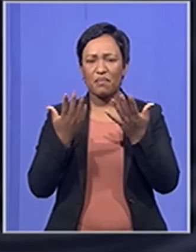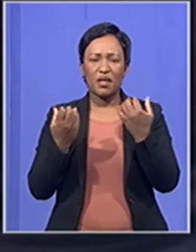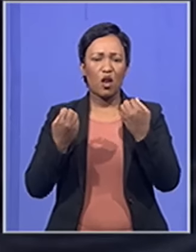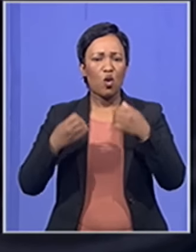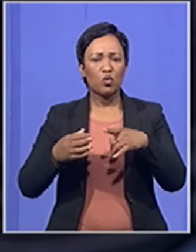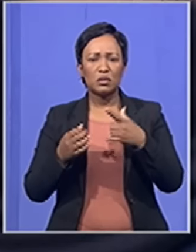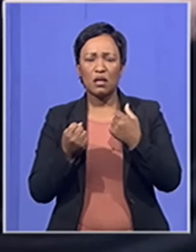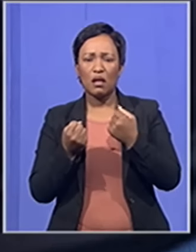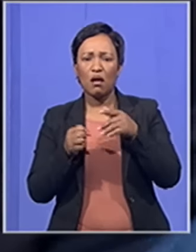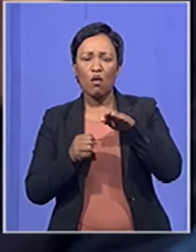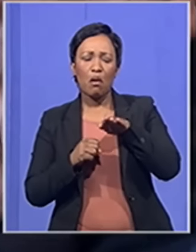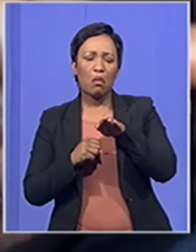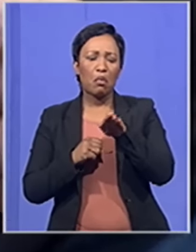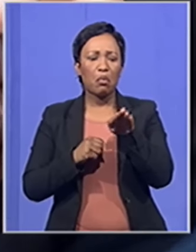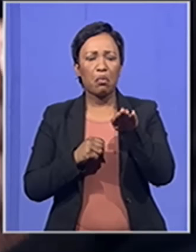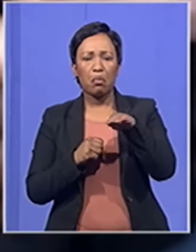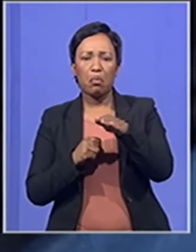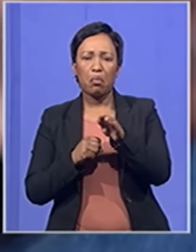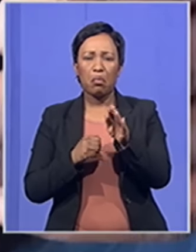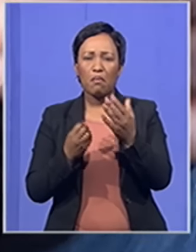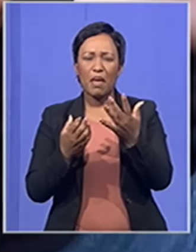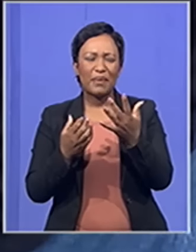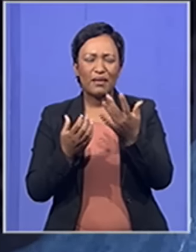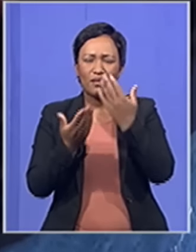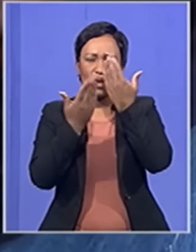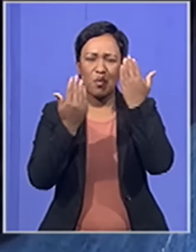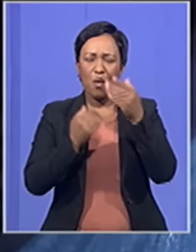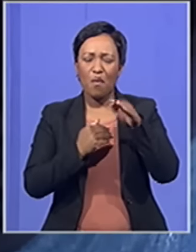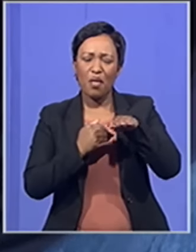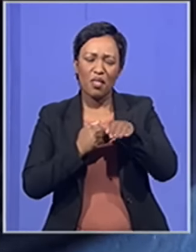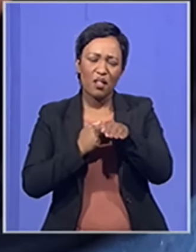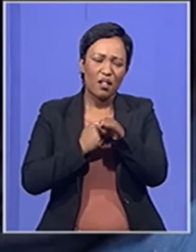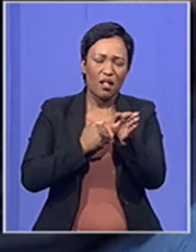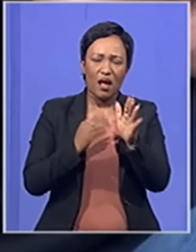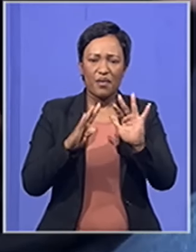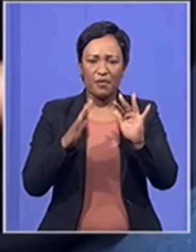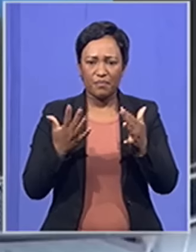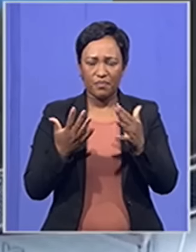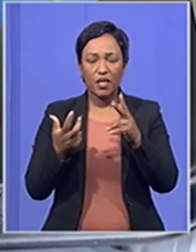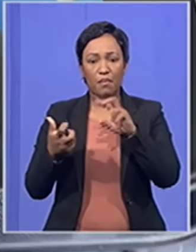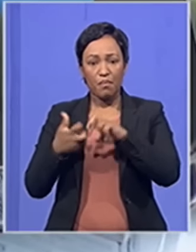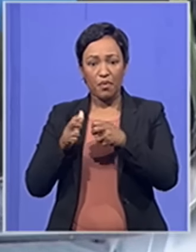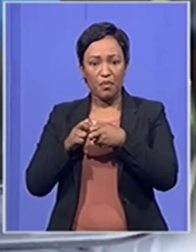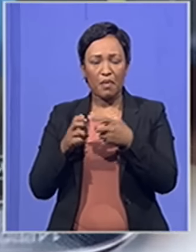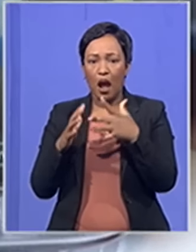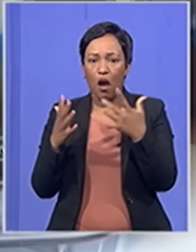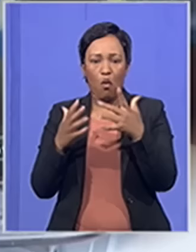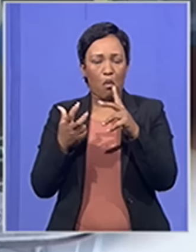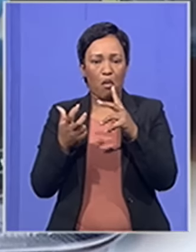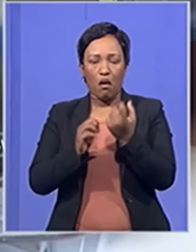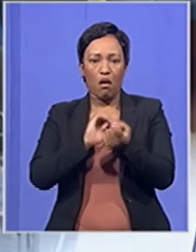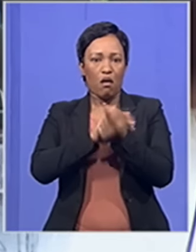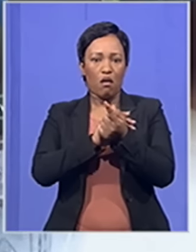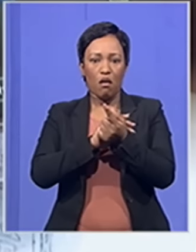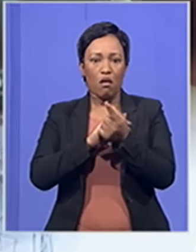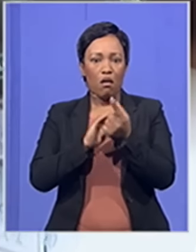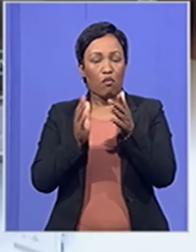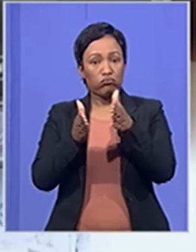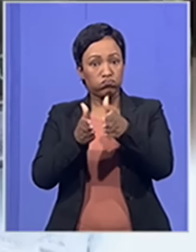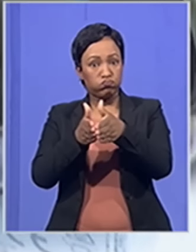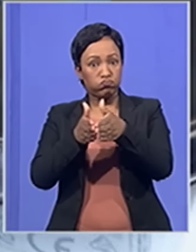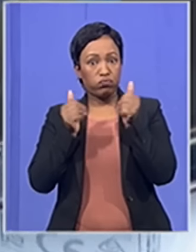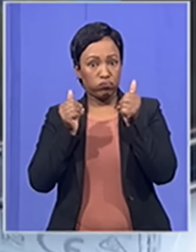think 4 or 5 guys from behind, and we talk, and we wanted to say, why you move like that? Oh, he was flying